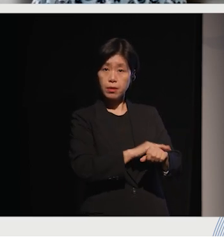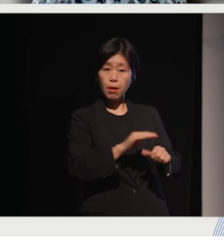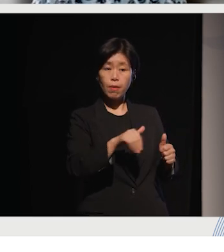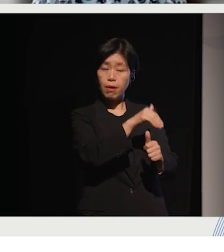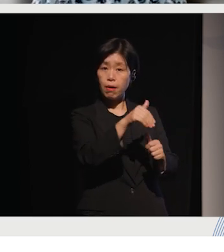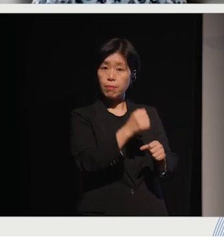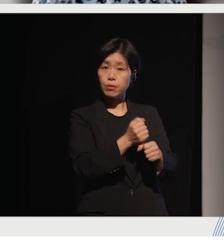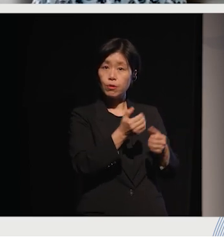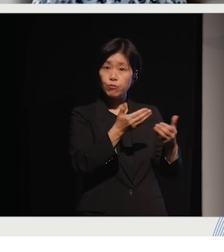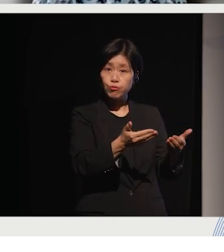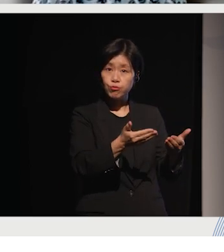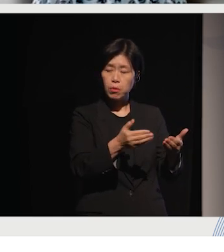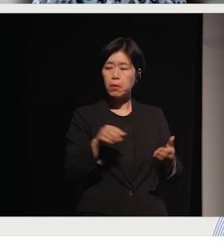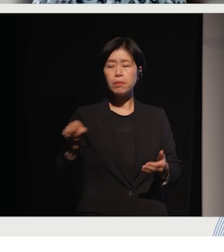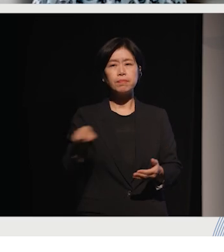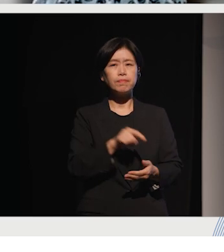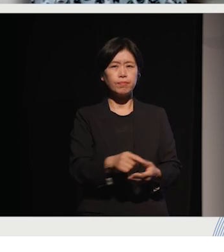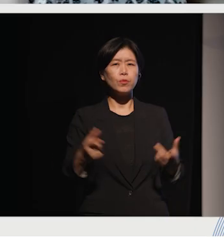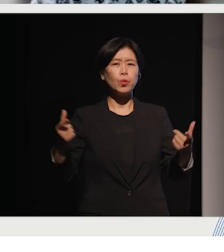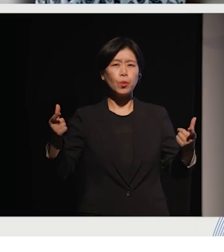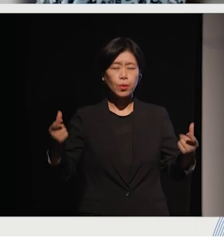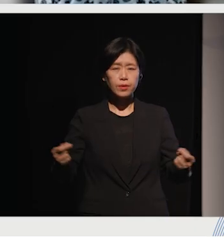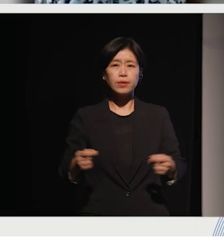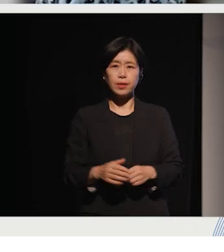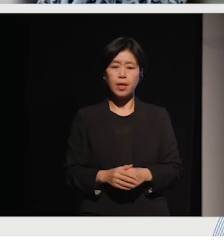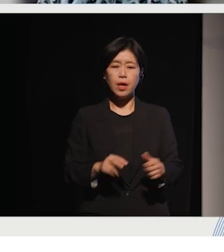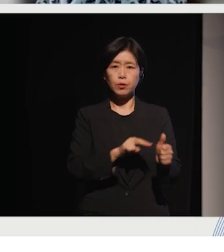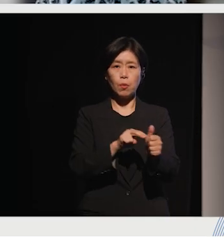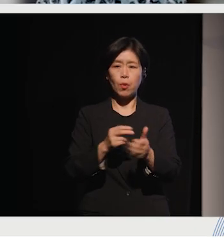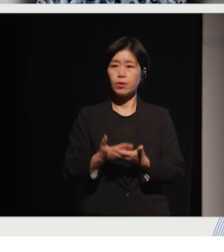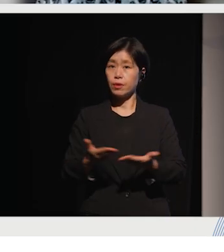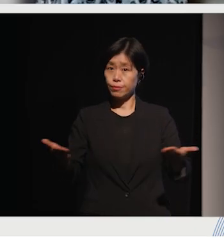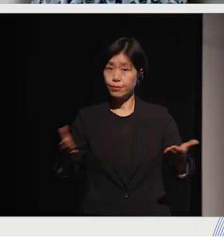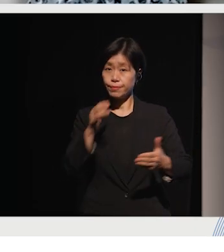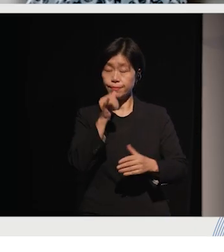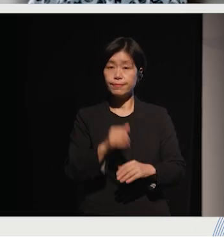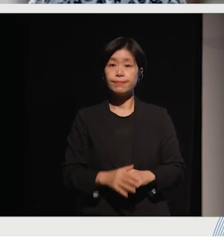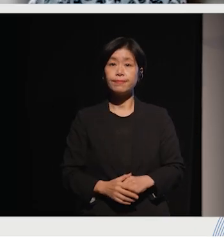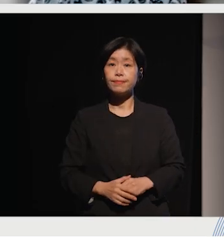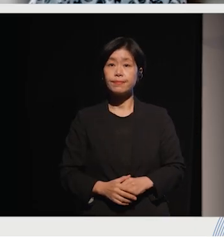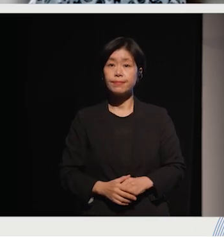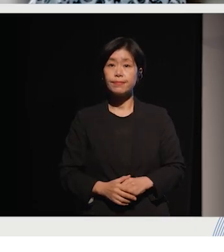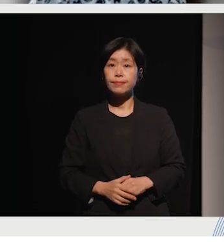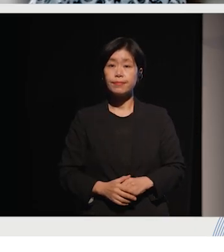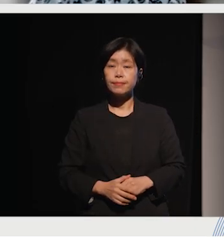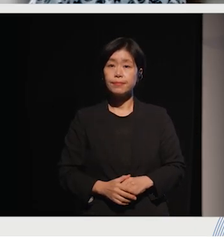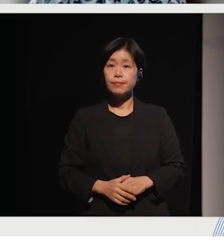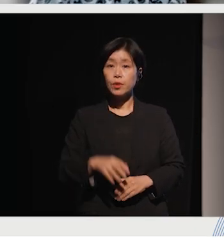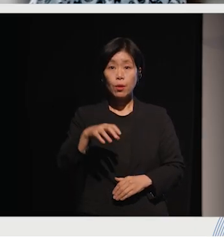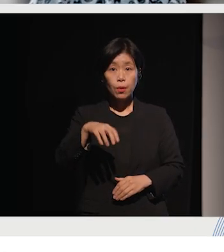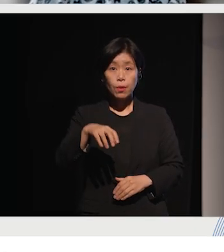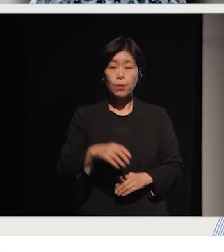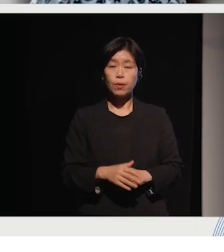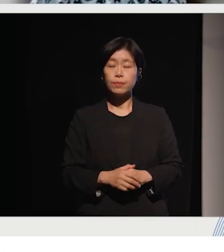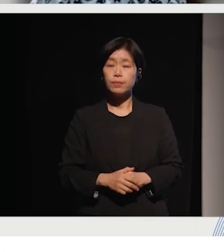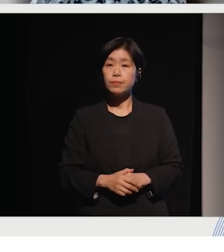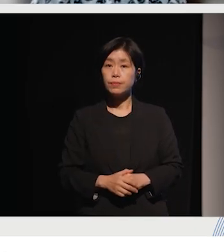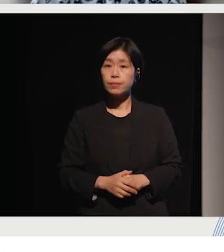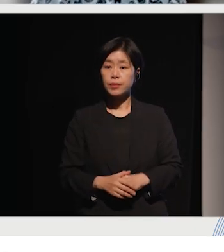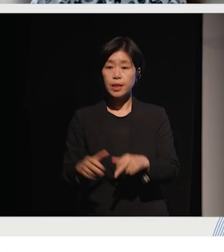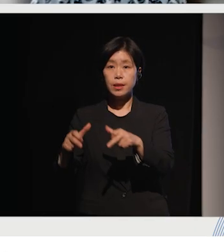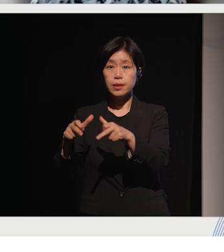reasonable accommodations in place. So the mission of Smithsonian is that we are meant to be a catalyst